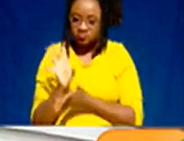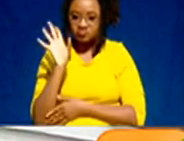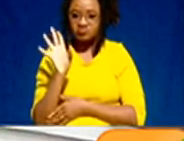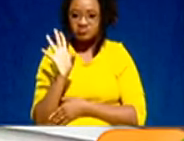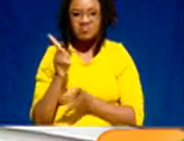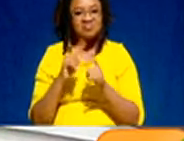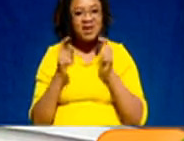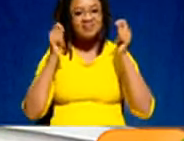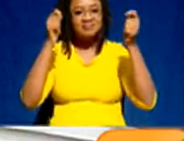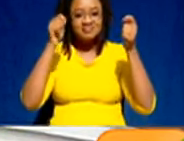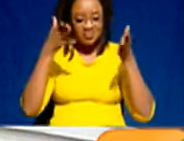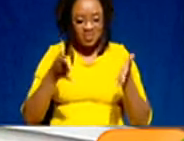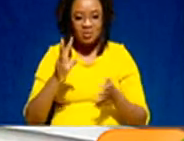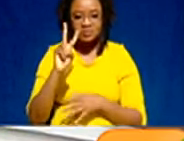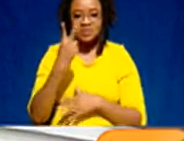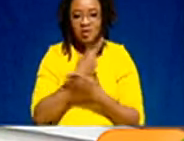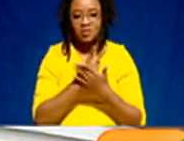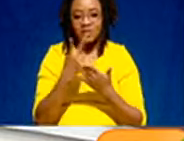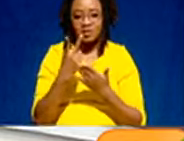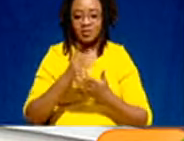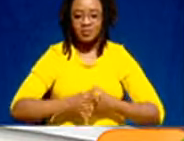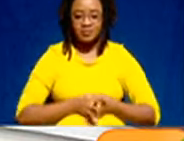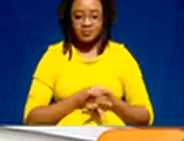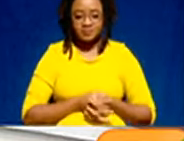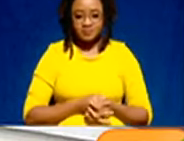as the strike hit the second week mark.